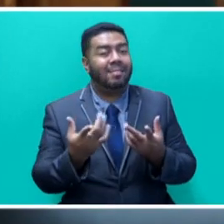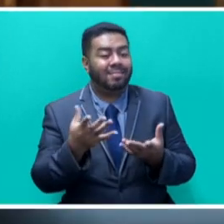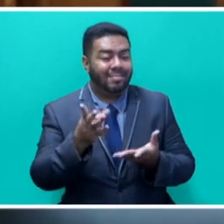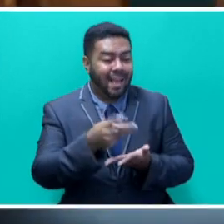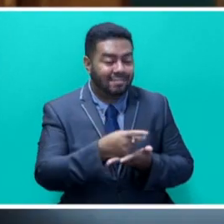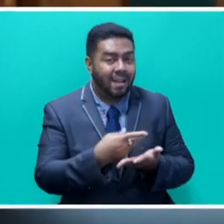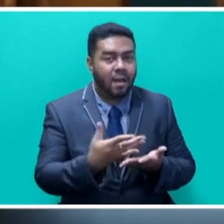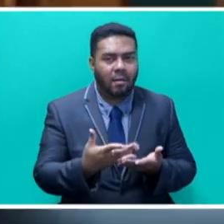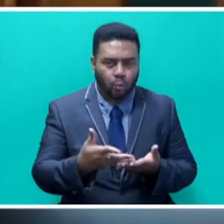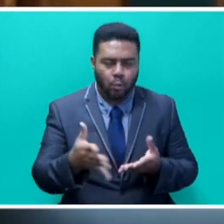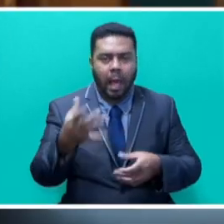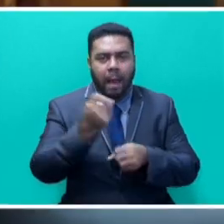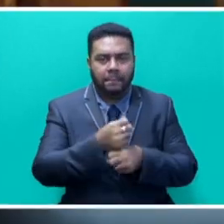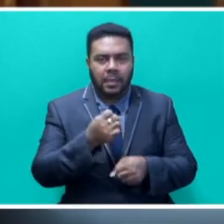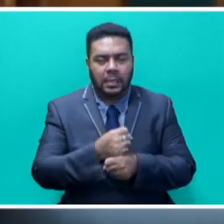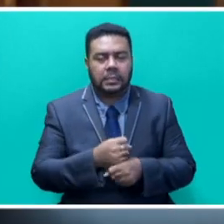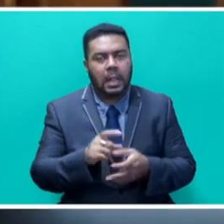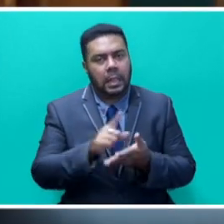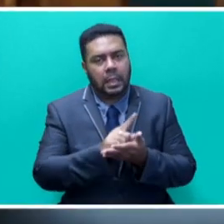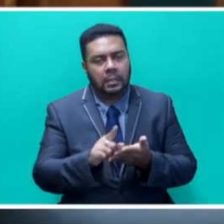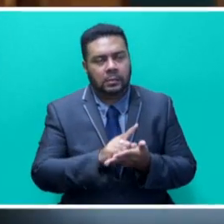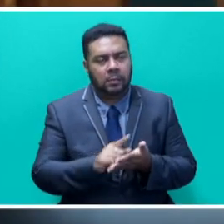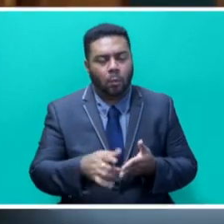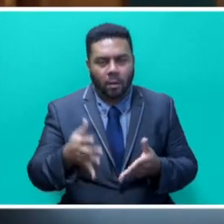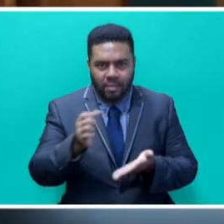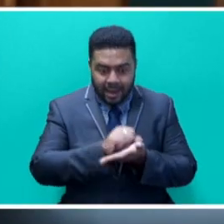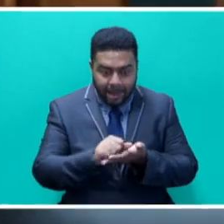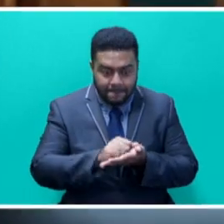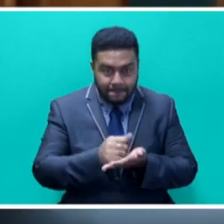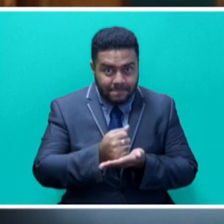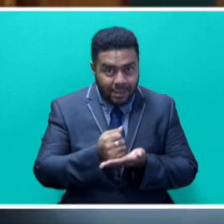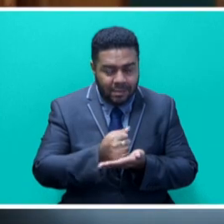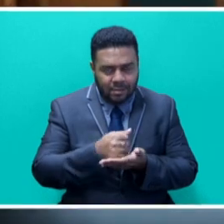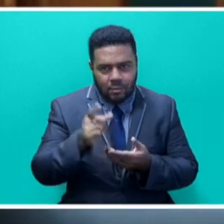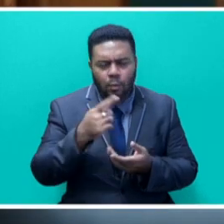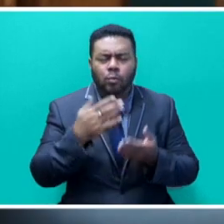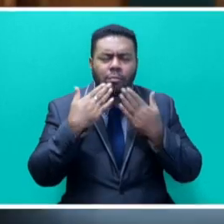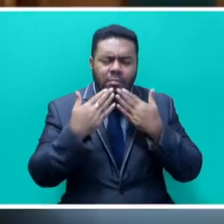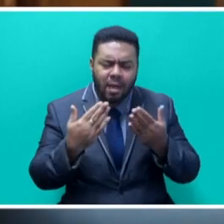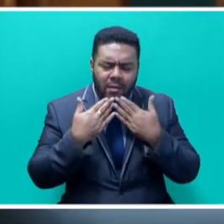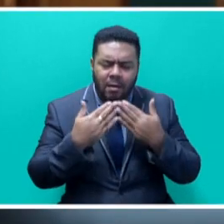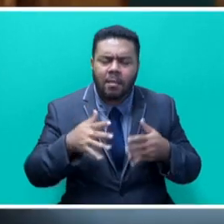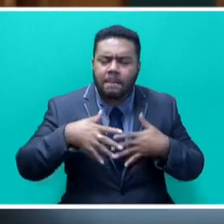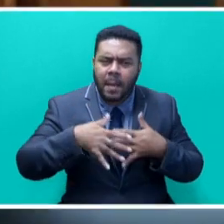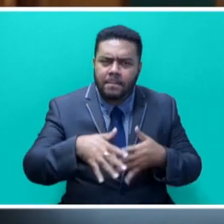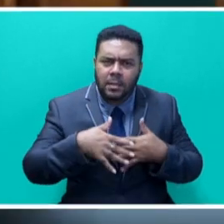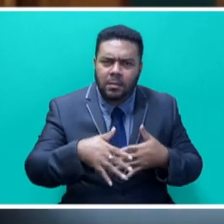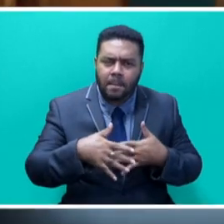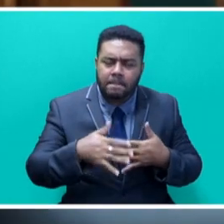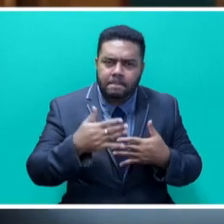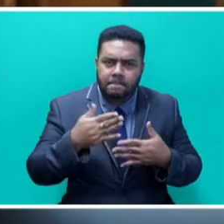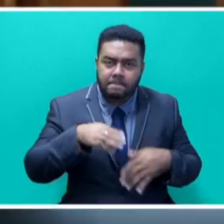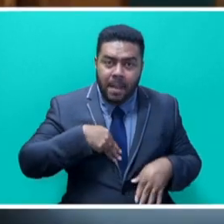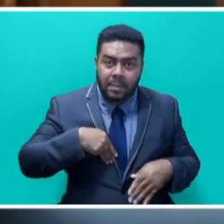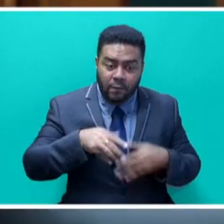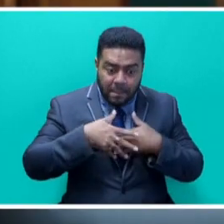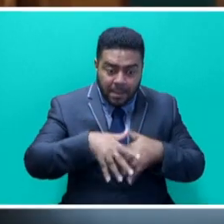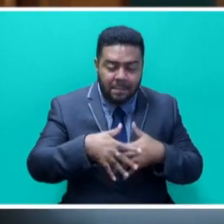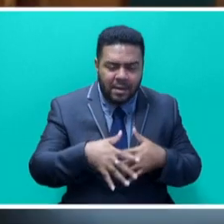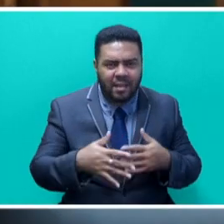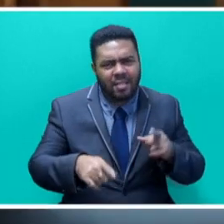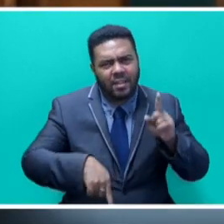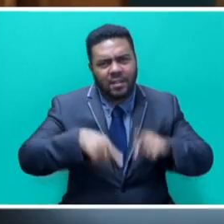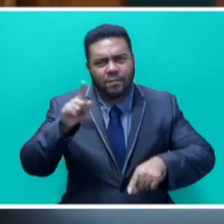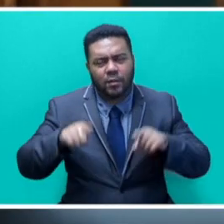be updated as the numbers can be verified. I wish to thank the members of the public, Mr. Speaker, as well as the various organizations